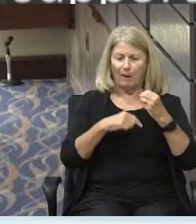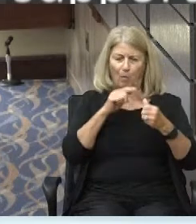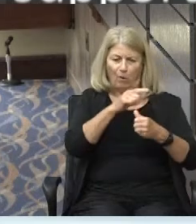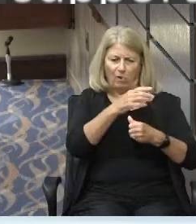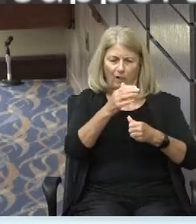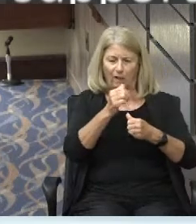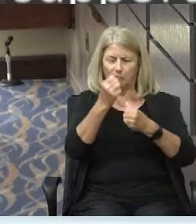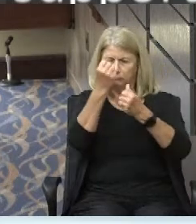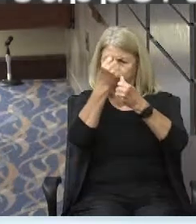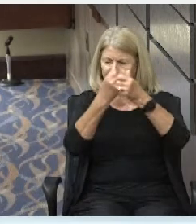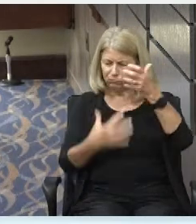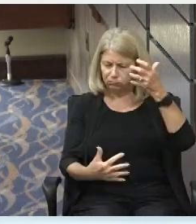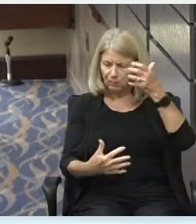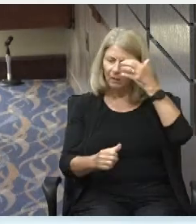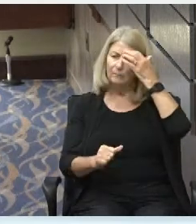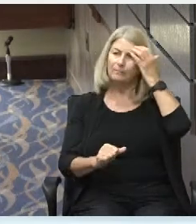us.